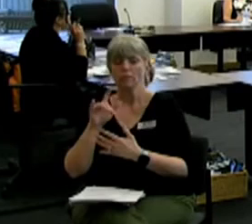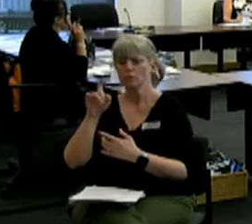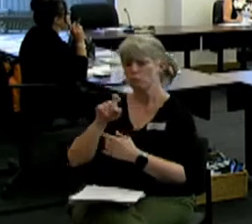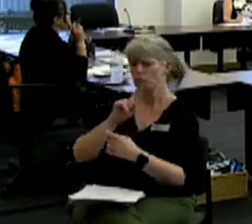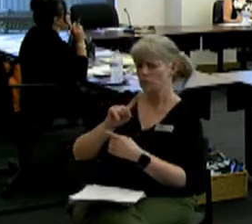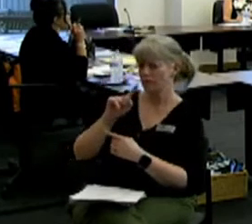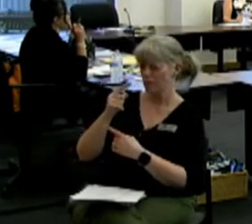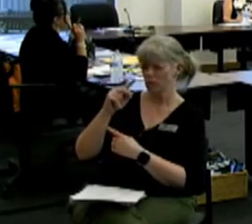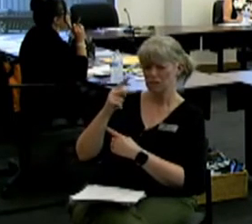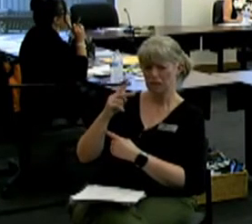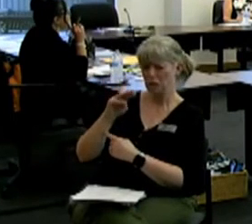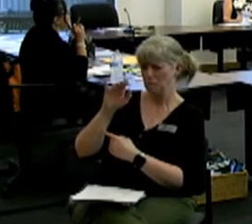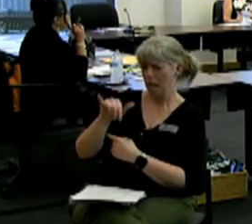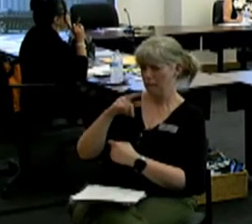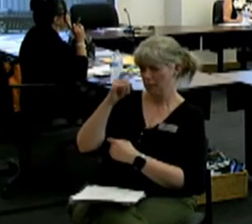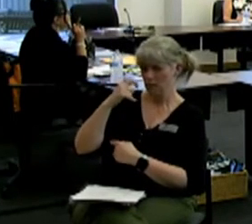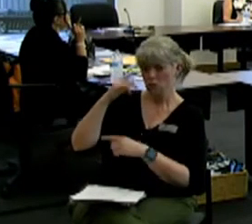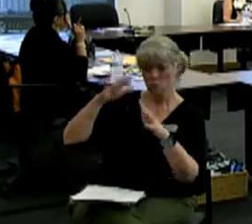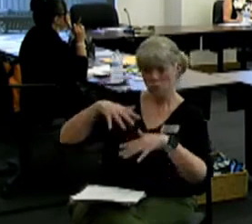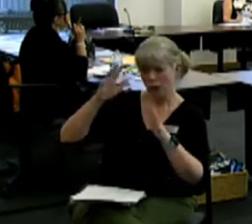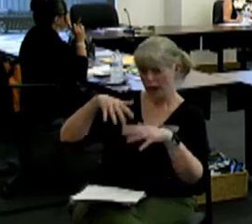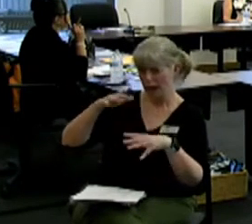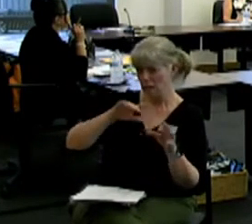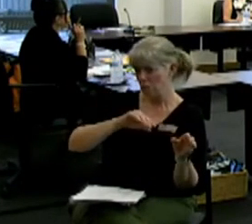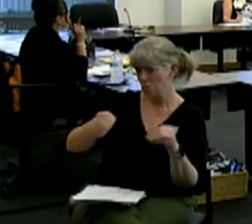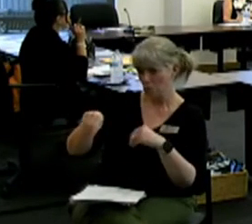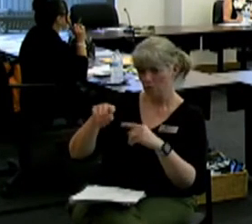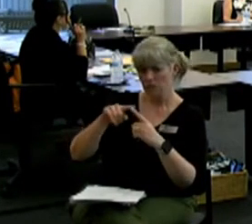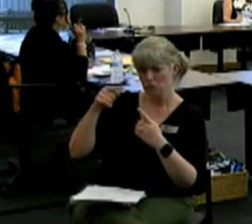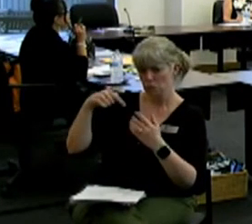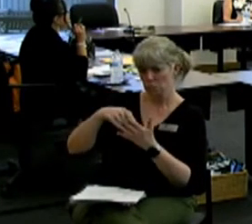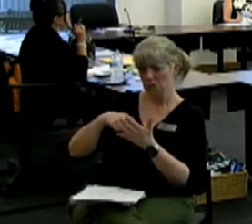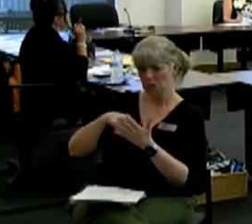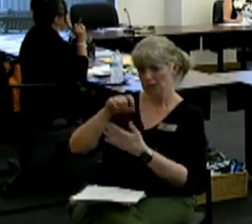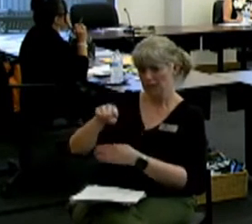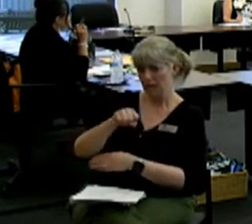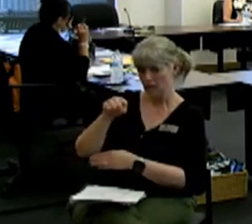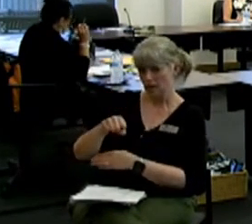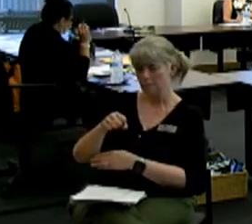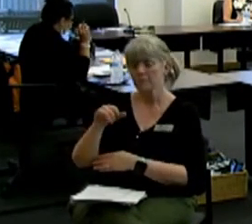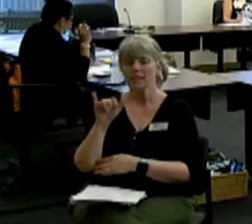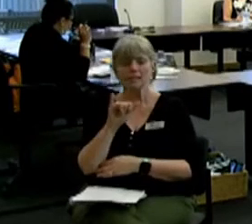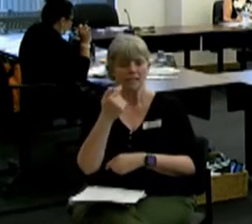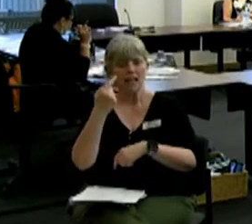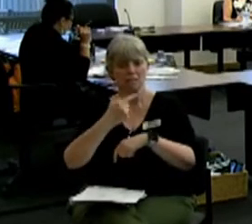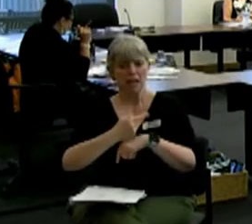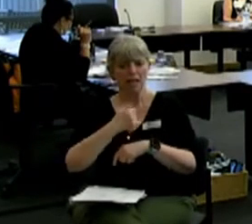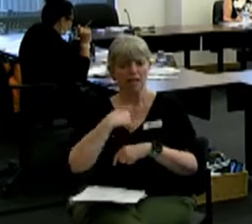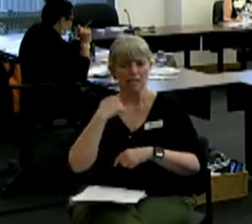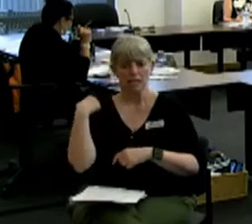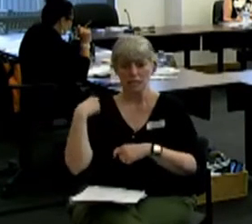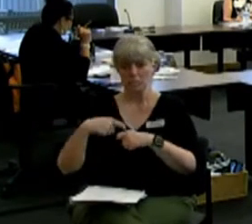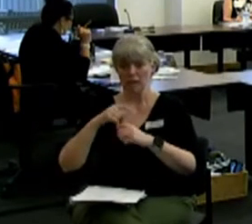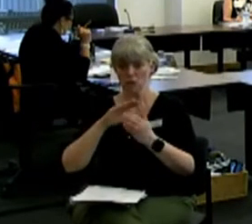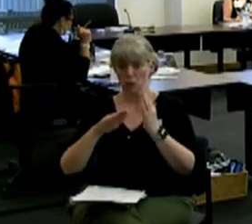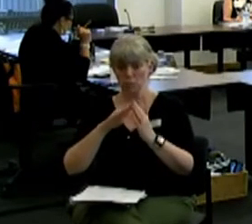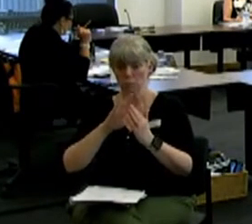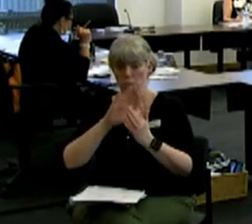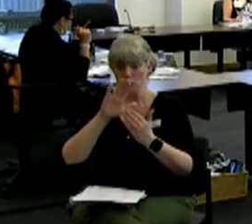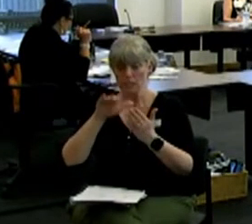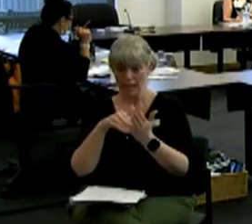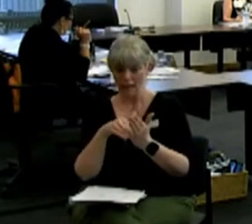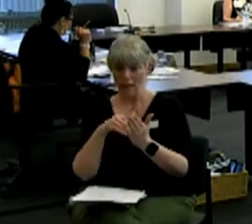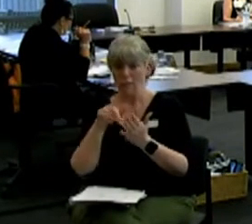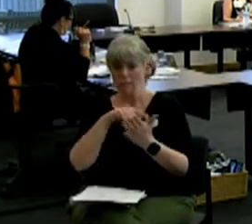what, the 1st or 2nd of May, and because of the rain coming through, they moved it to this Saturday. Yeah, it was the same day as the Spanish Community Center event Right. that